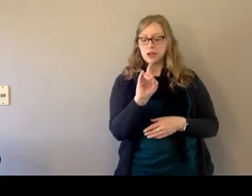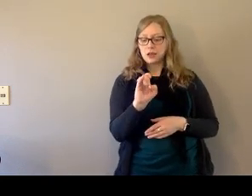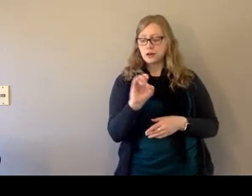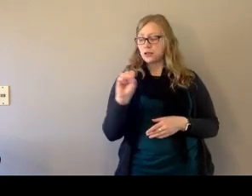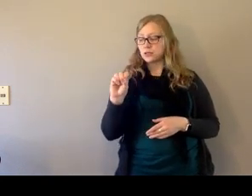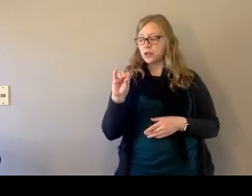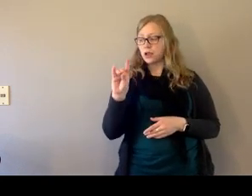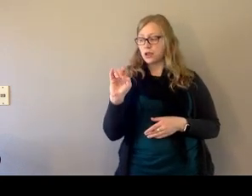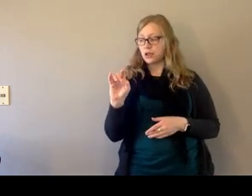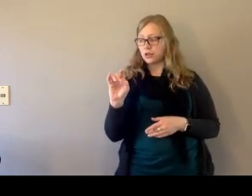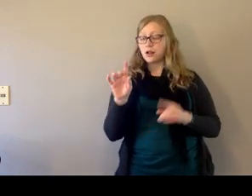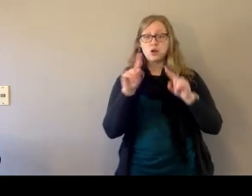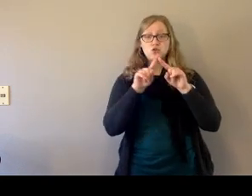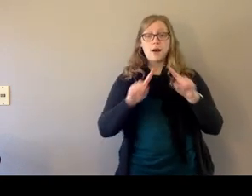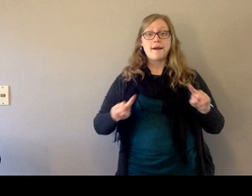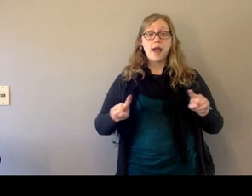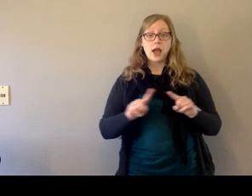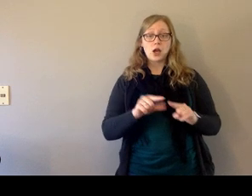triangle